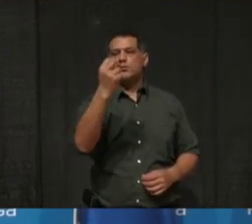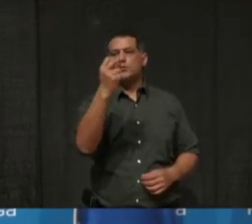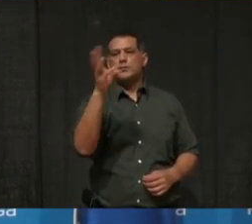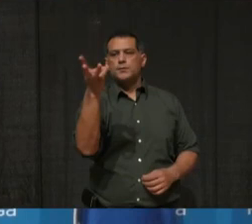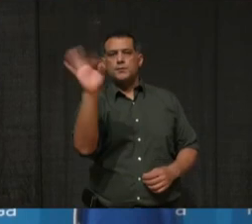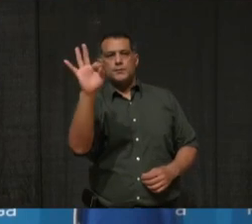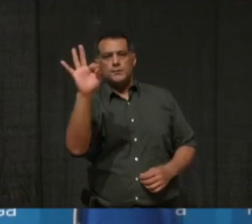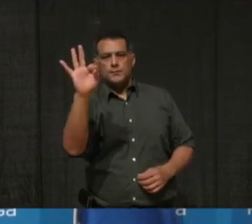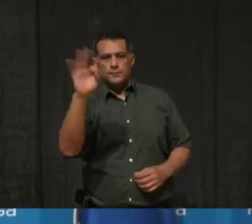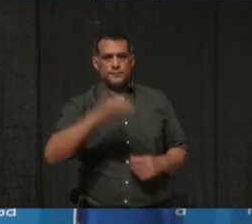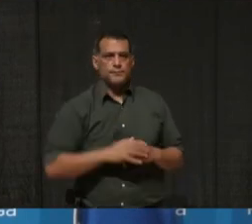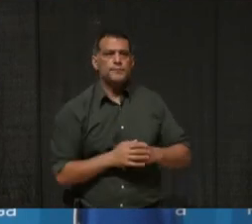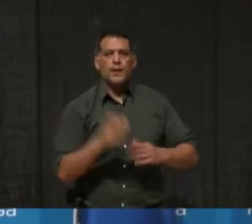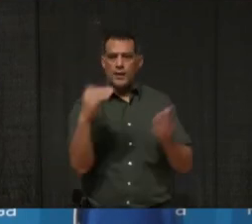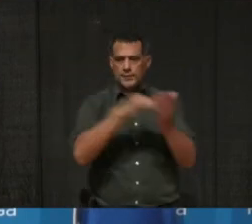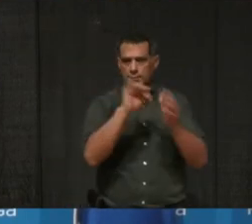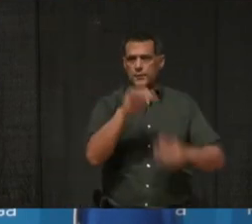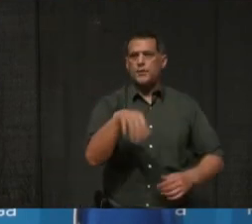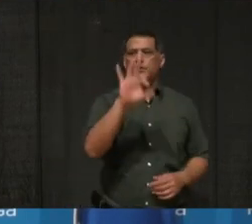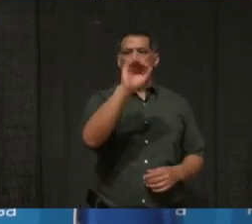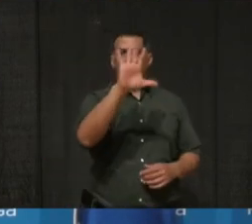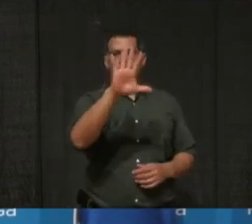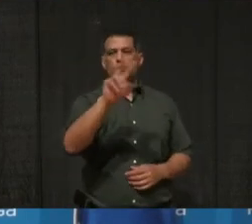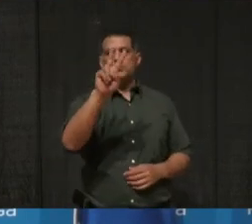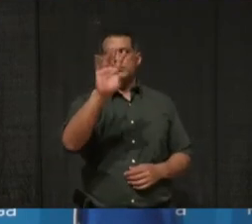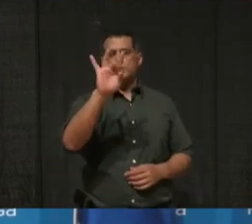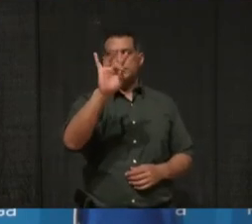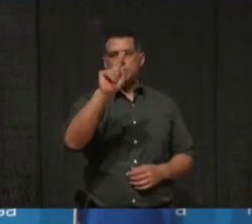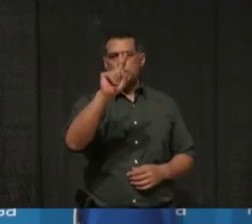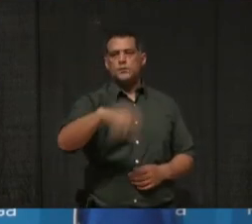905-281-1269. Again, that's